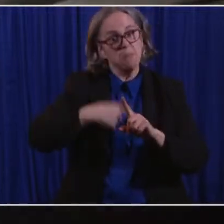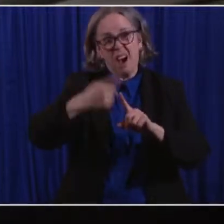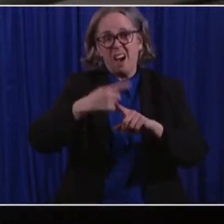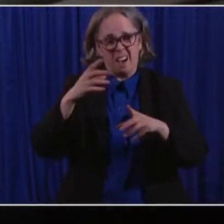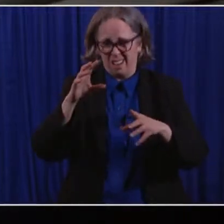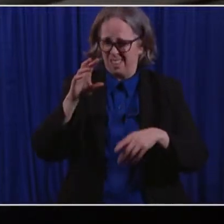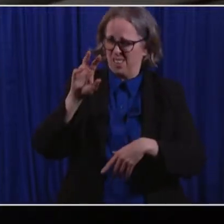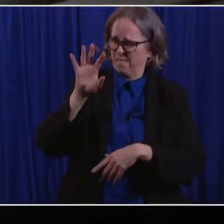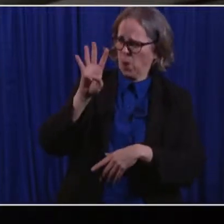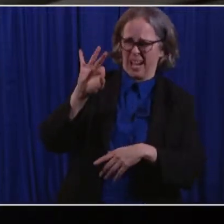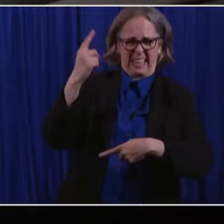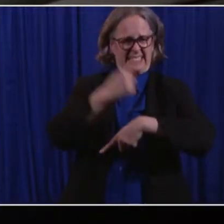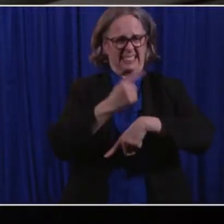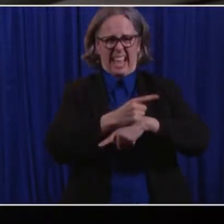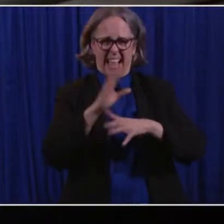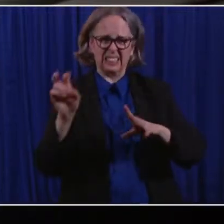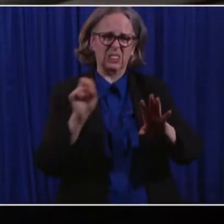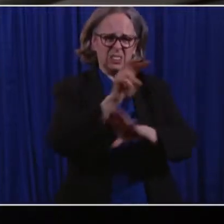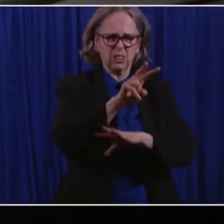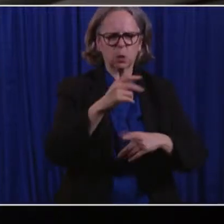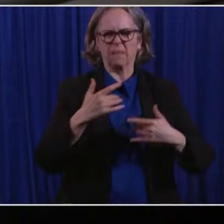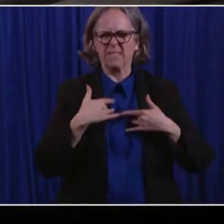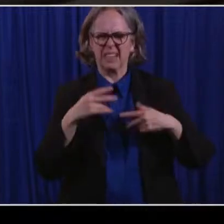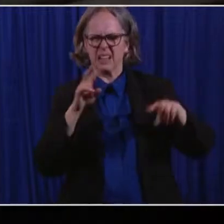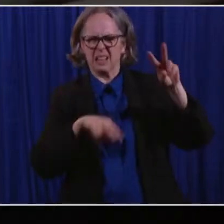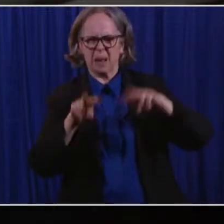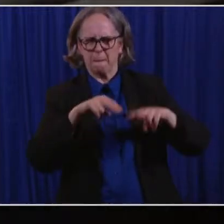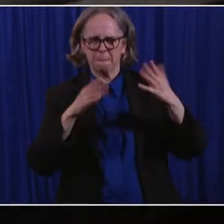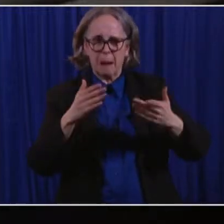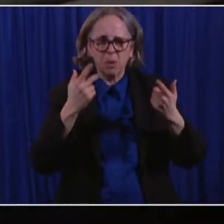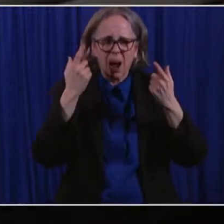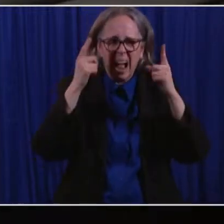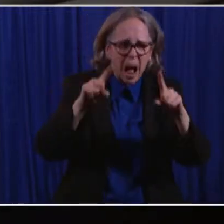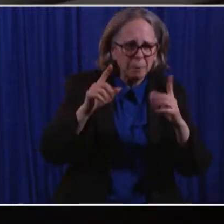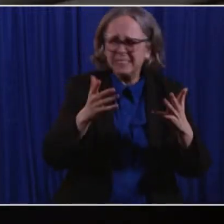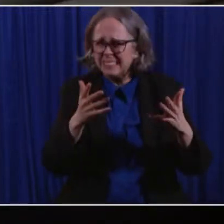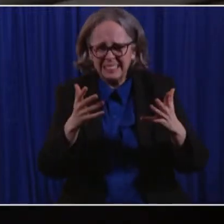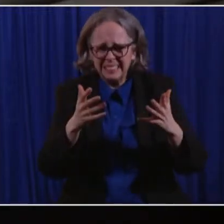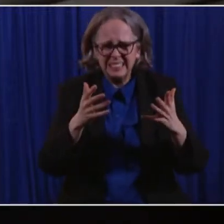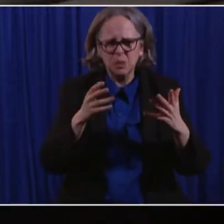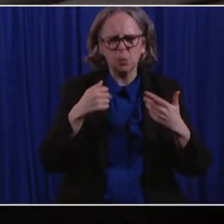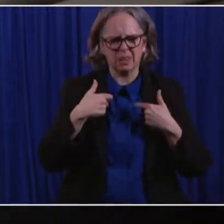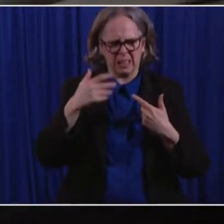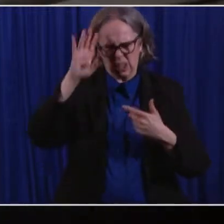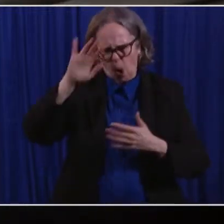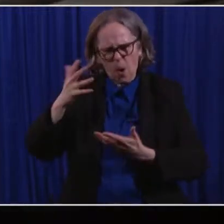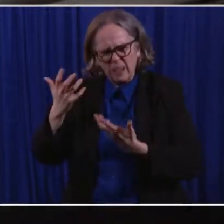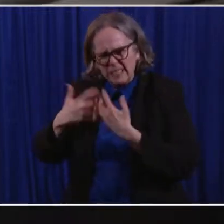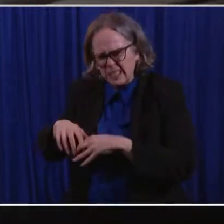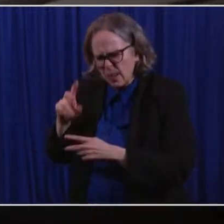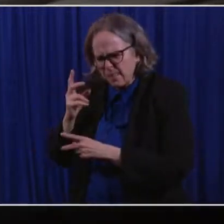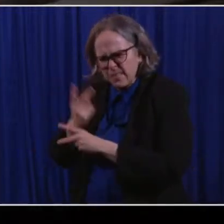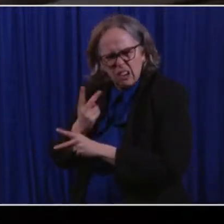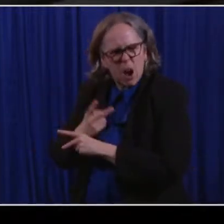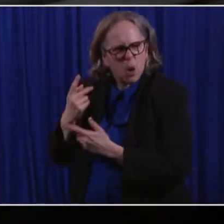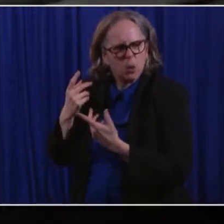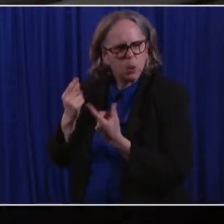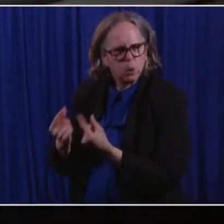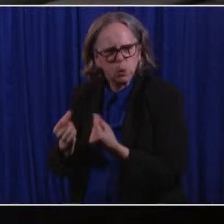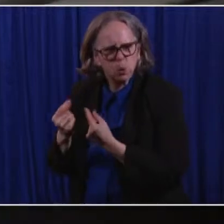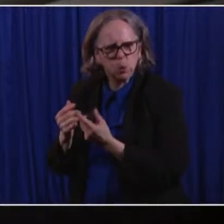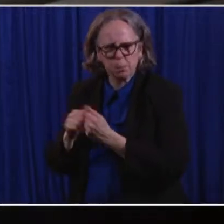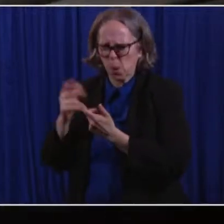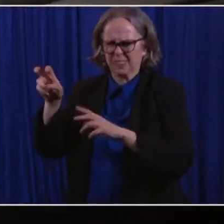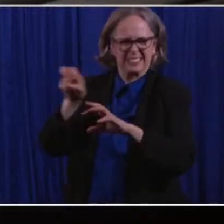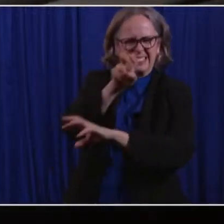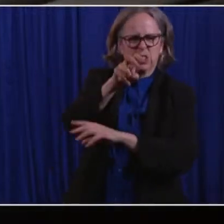been working on all the different options. The governor today issues what's called a writ of elections. Basically, it's an order to set